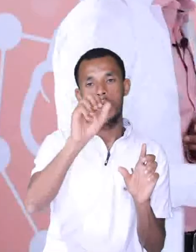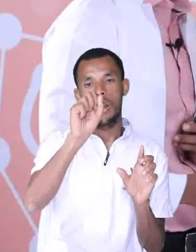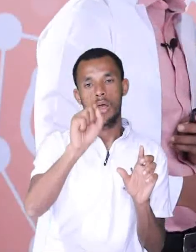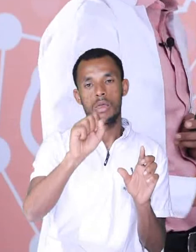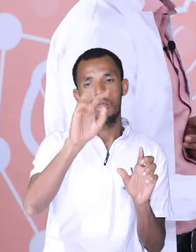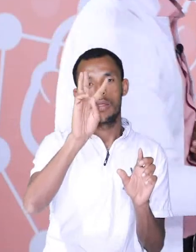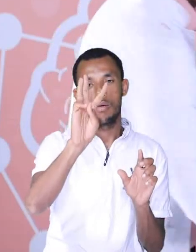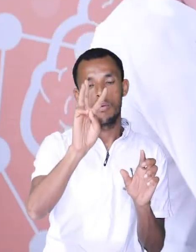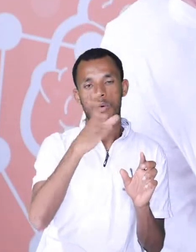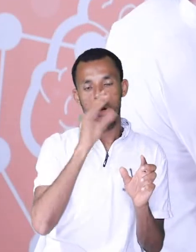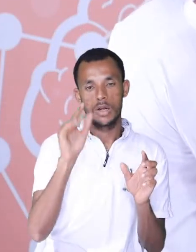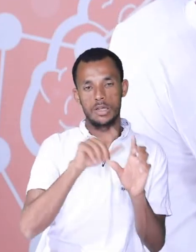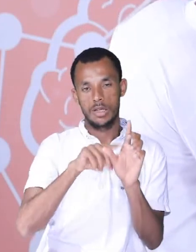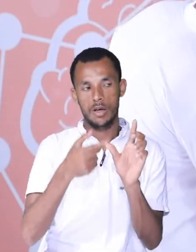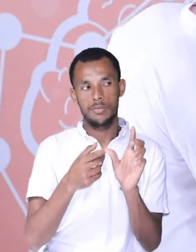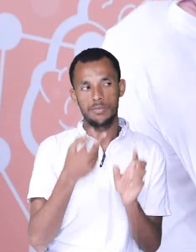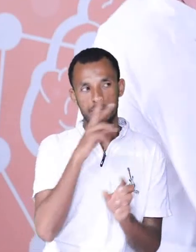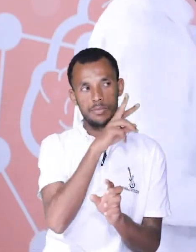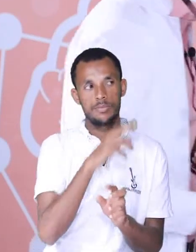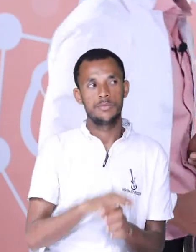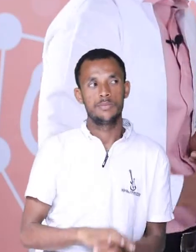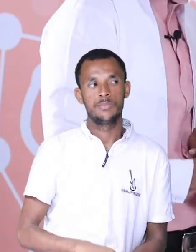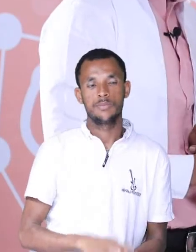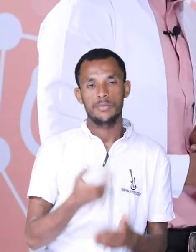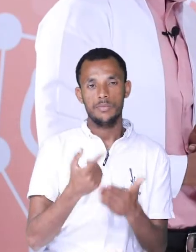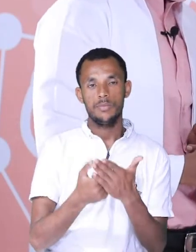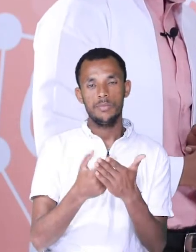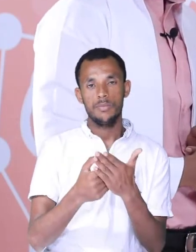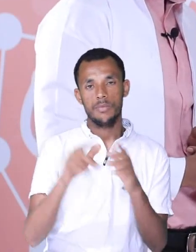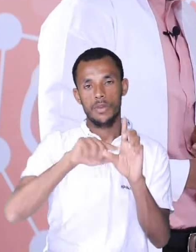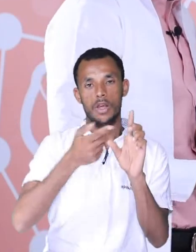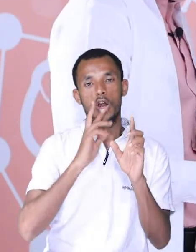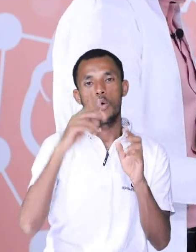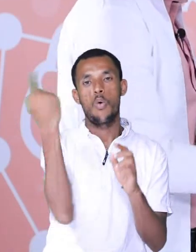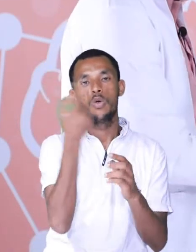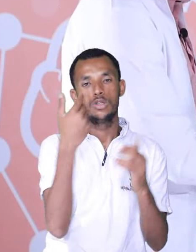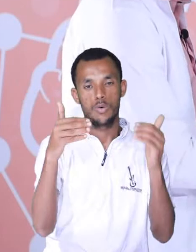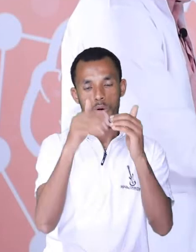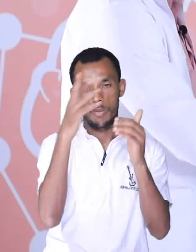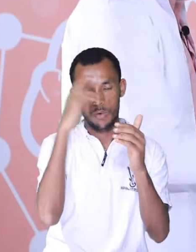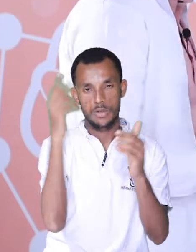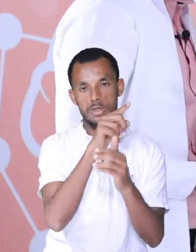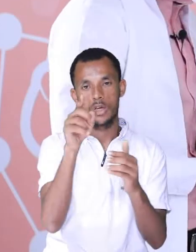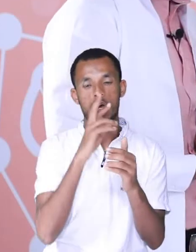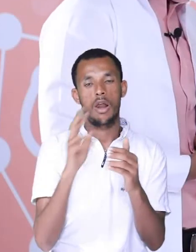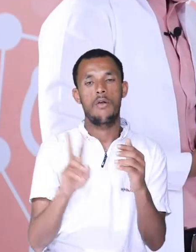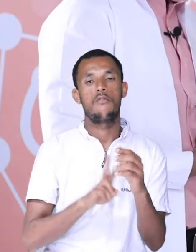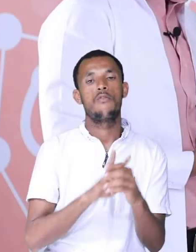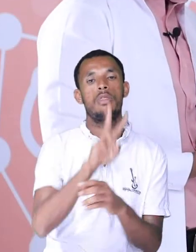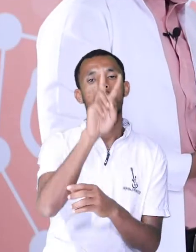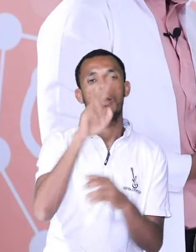this angle, and this angle is always equal because they are